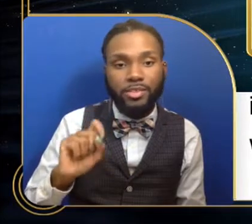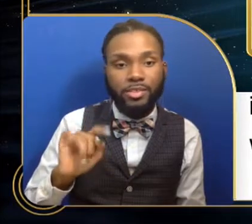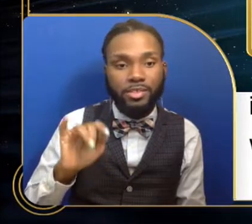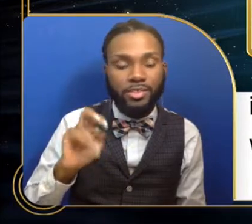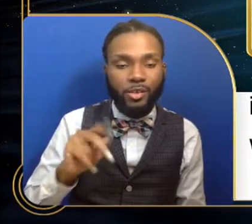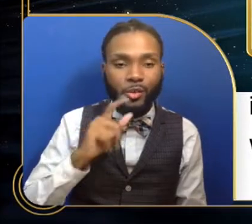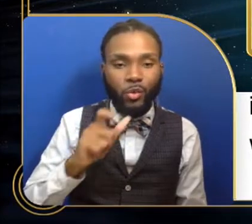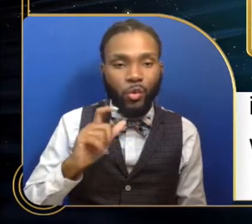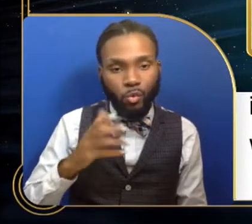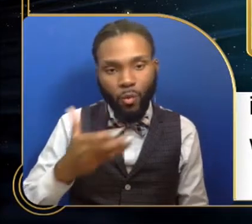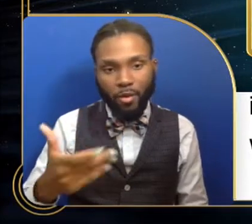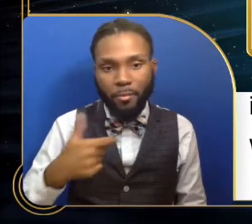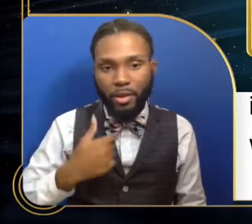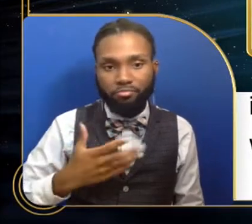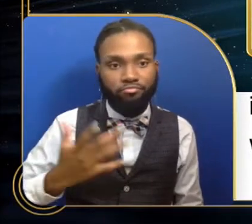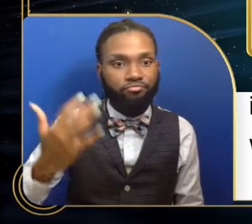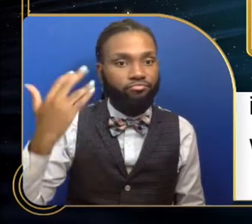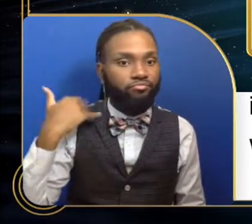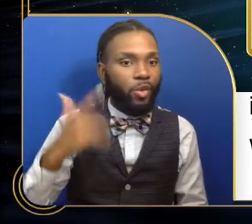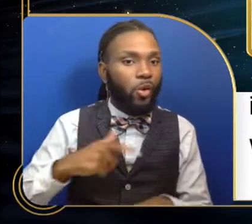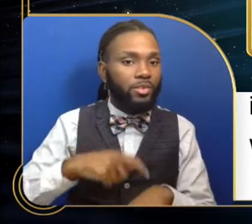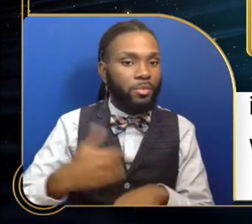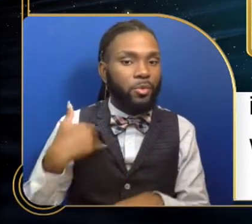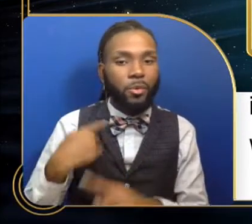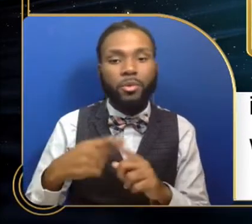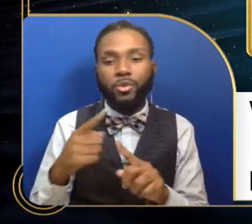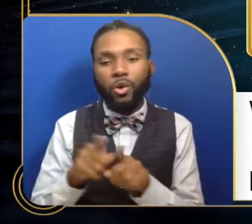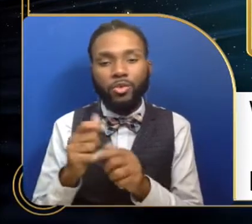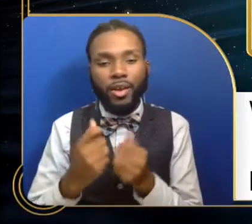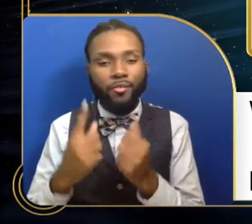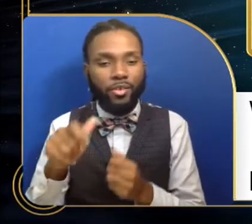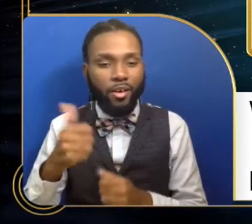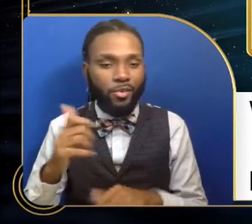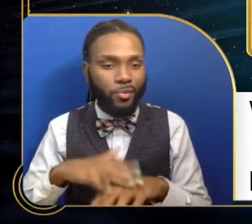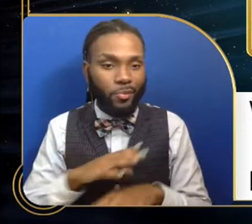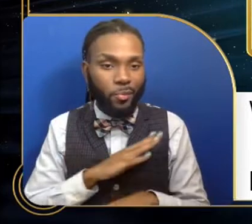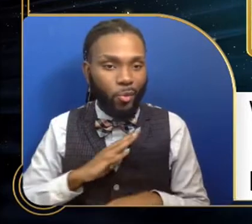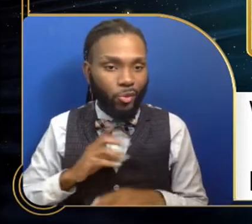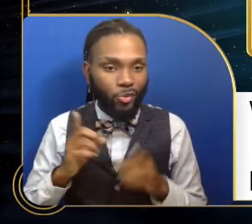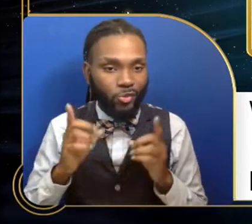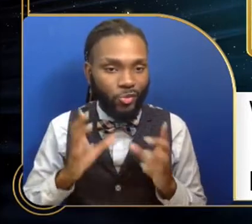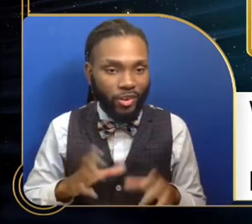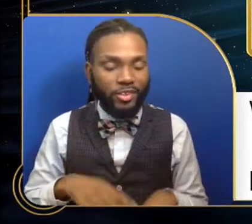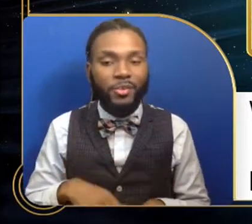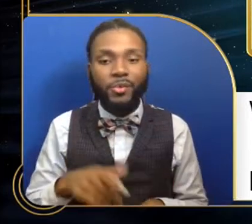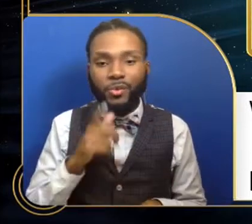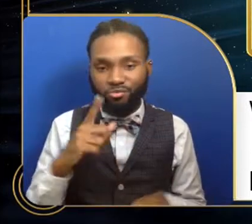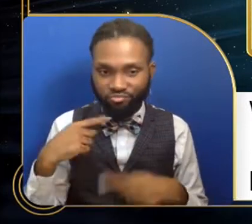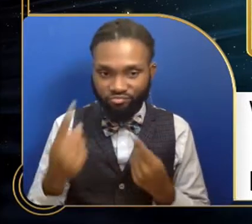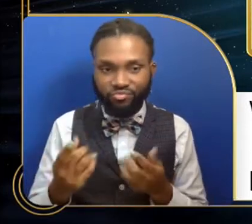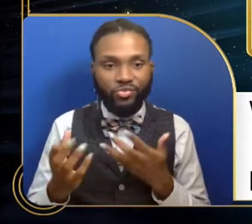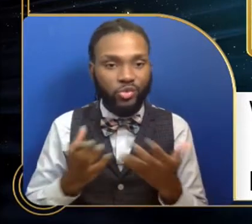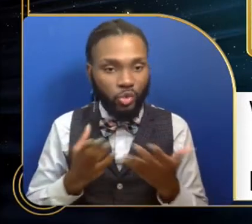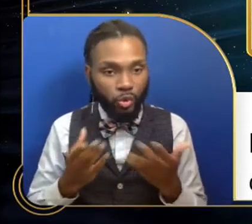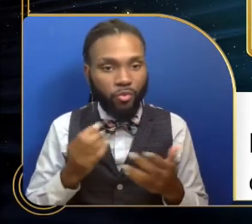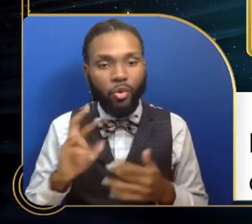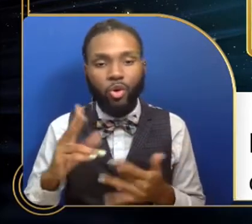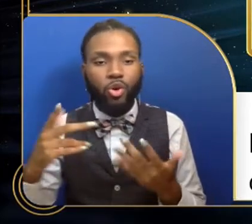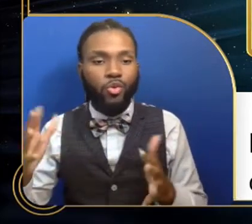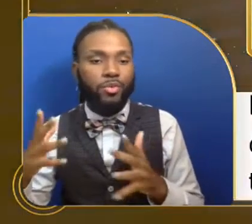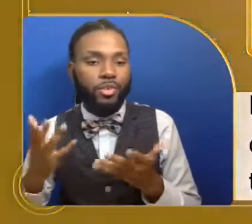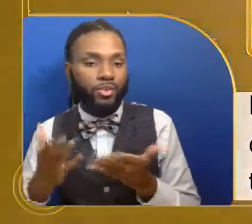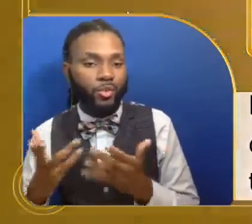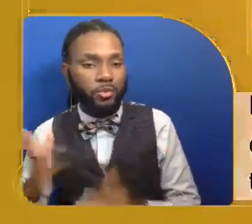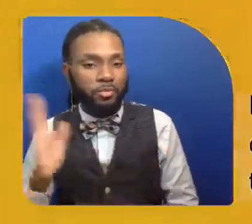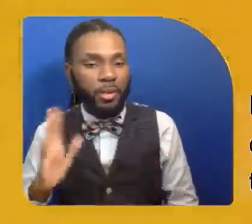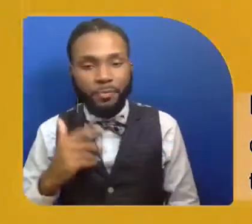ago. And everyone on the board of directors who have been serving or have served in the past. Thank